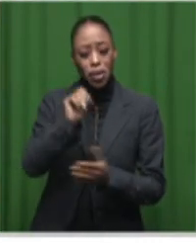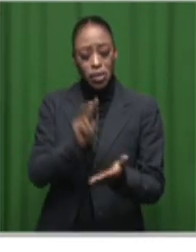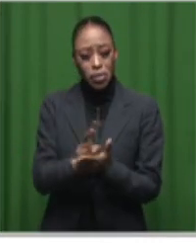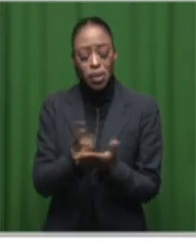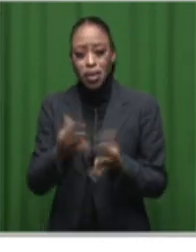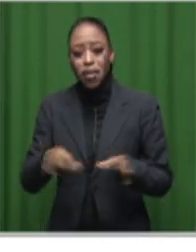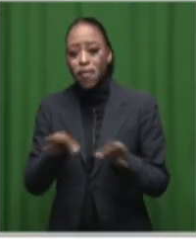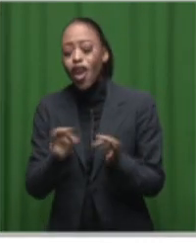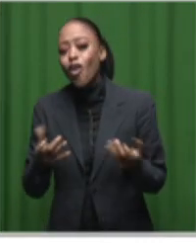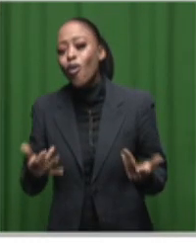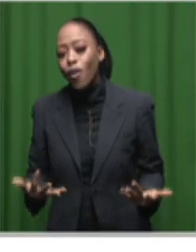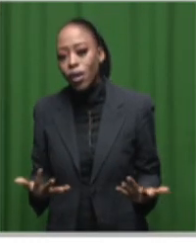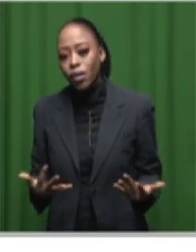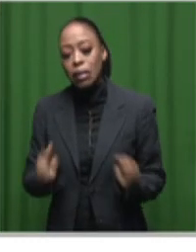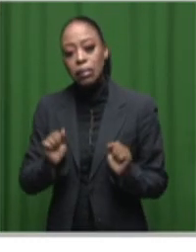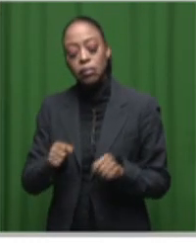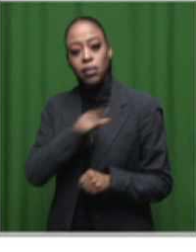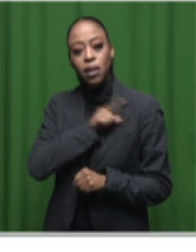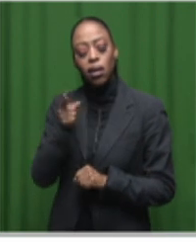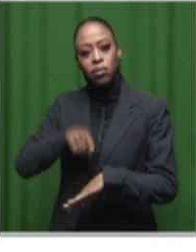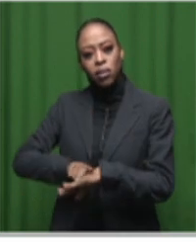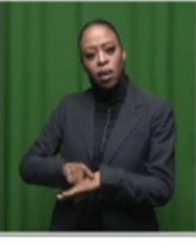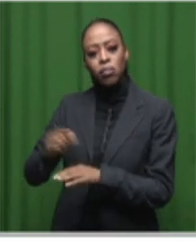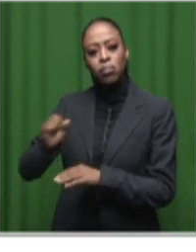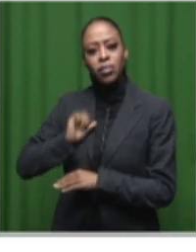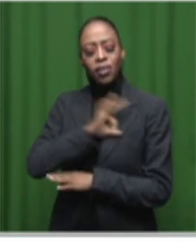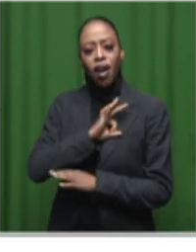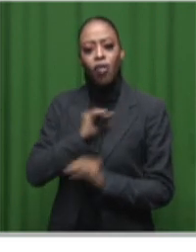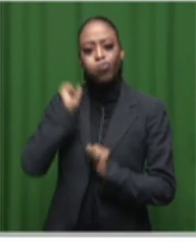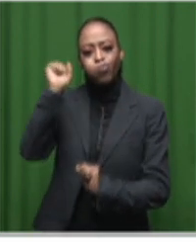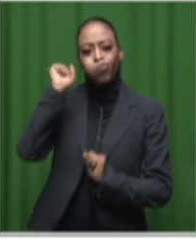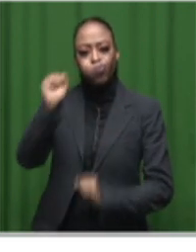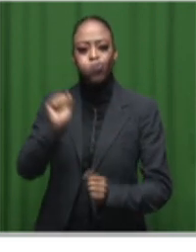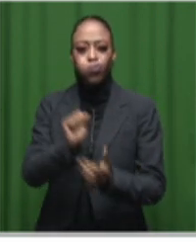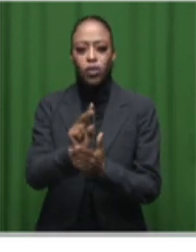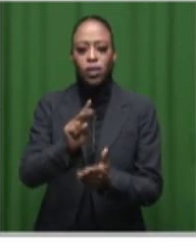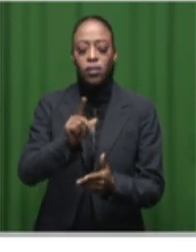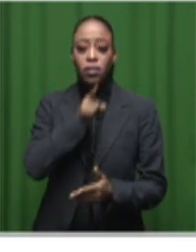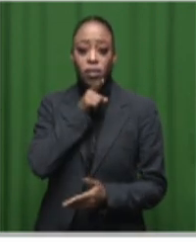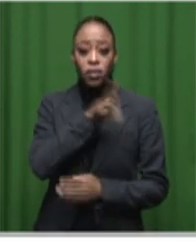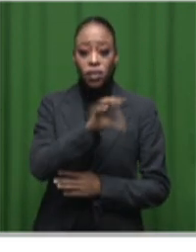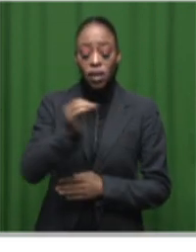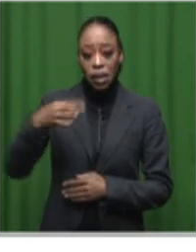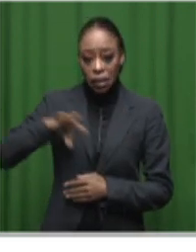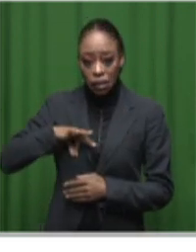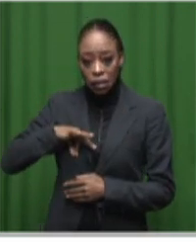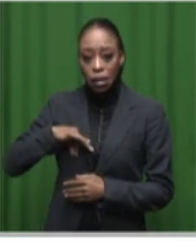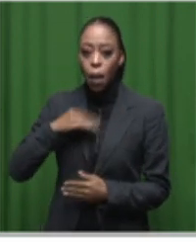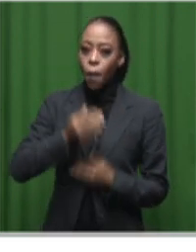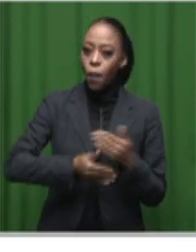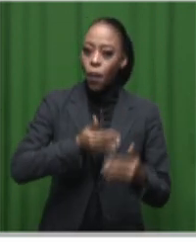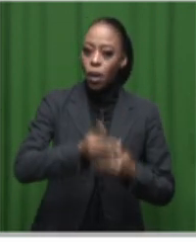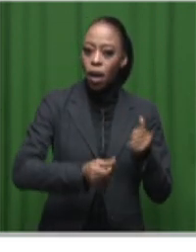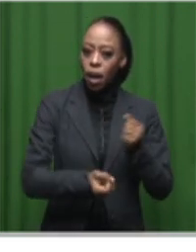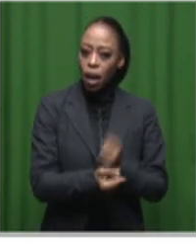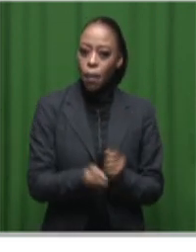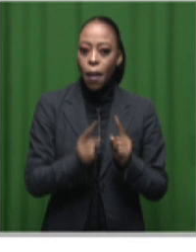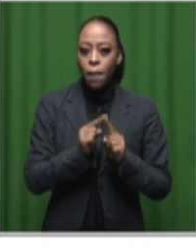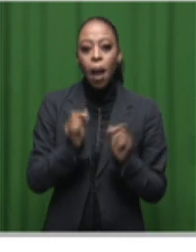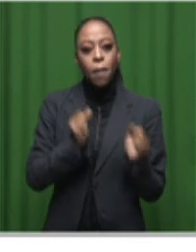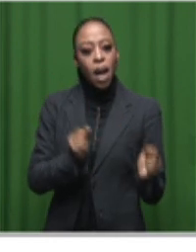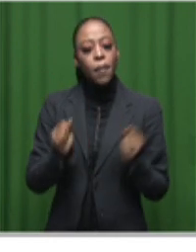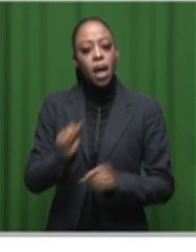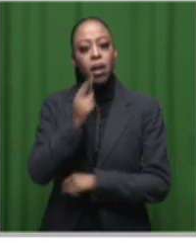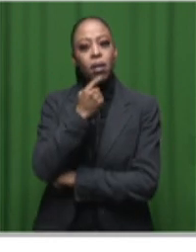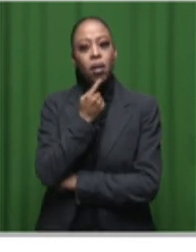it. At the time, workers striked for 12,500. But in the process, the main question that remains